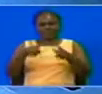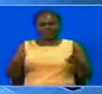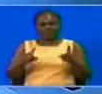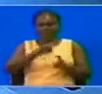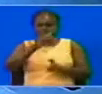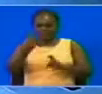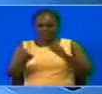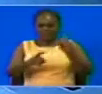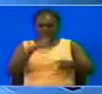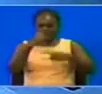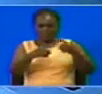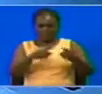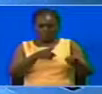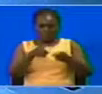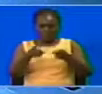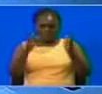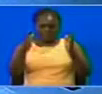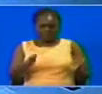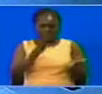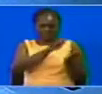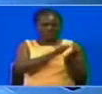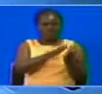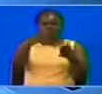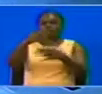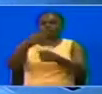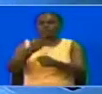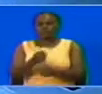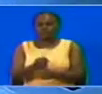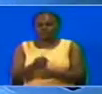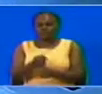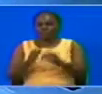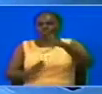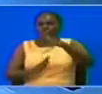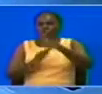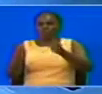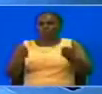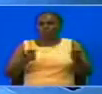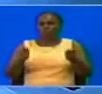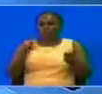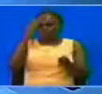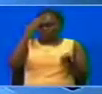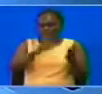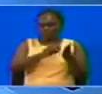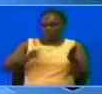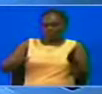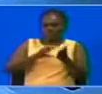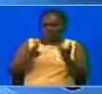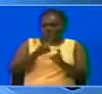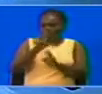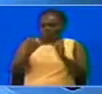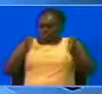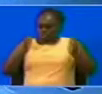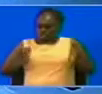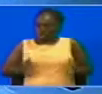process targeting directors of banking institutions and senior managers in a bid to weed out people with questionable